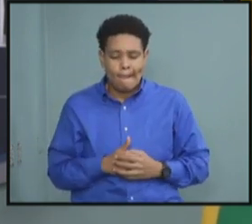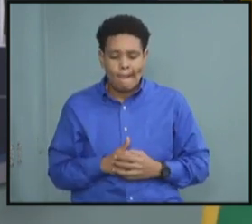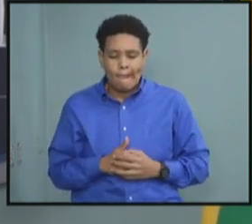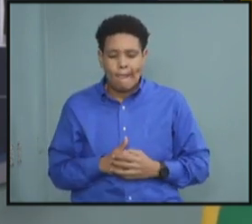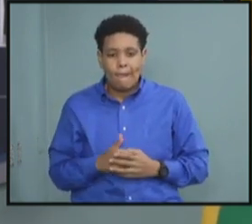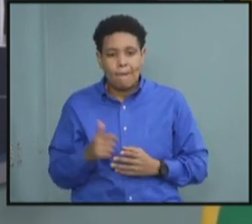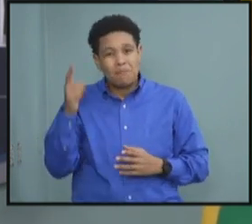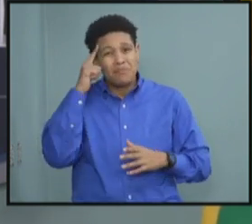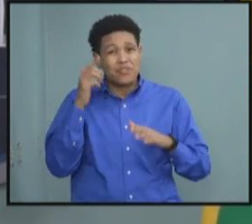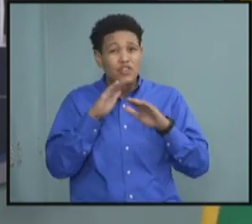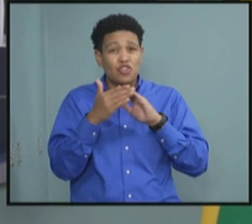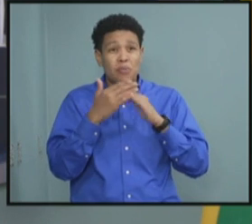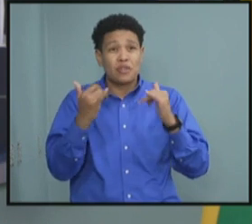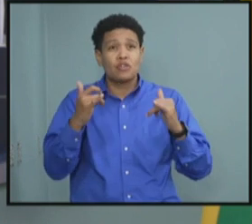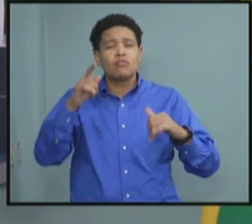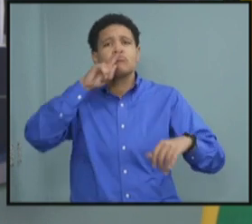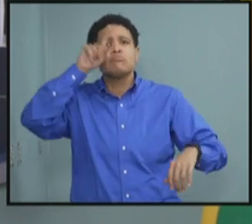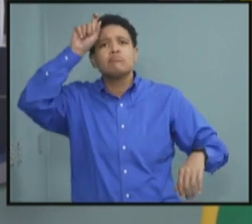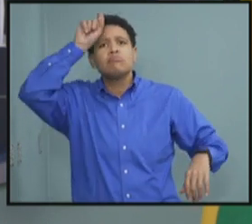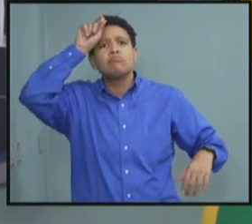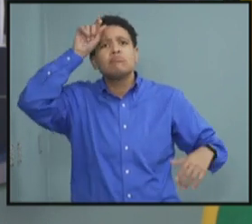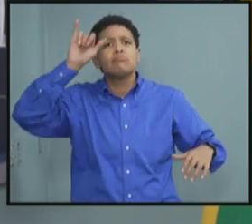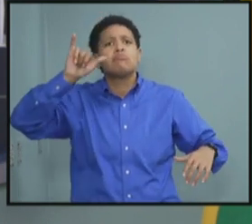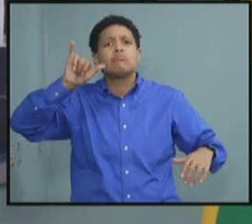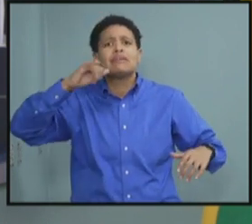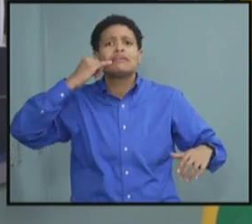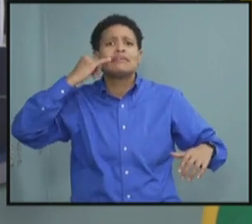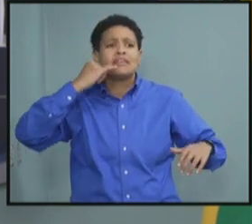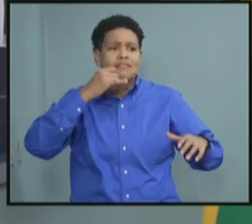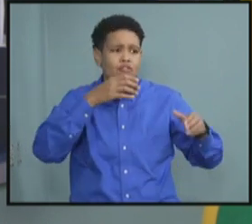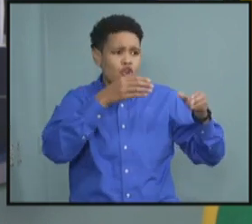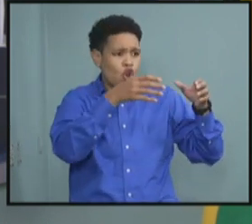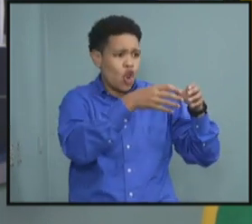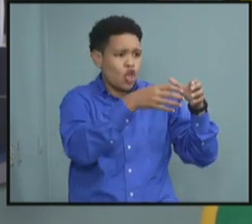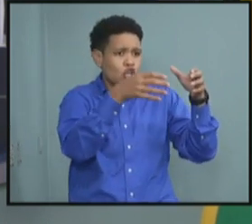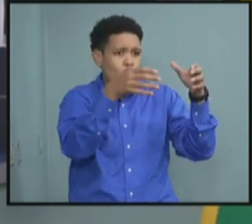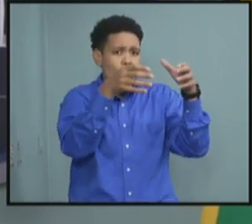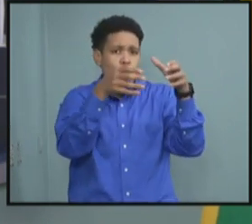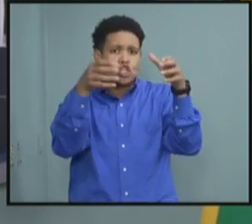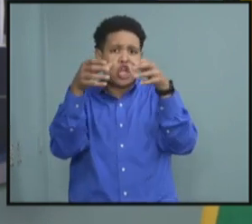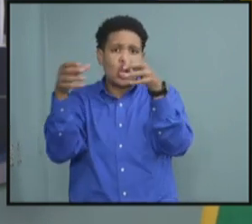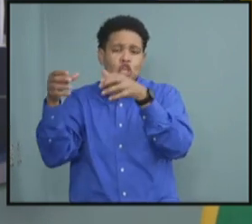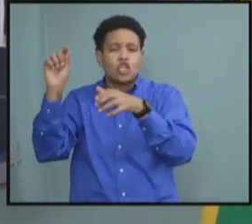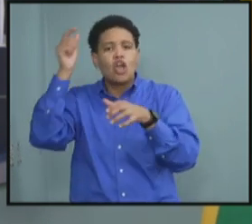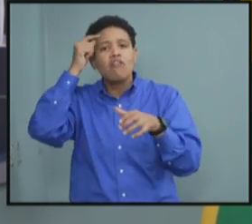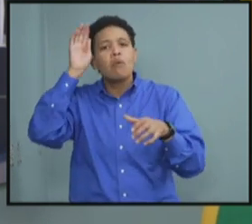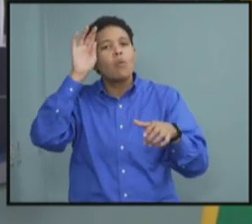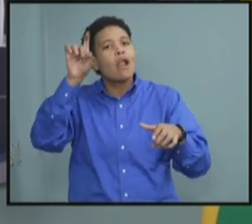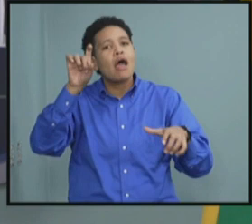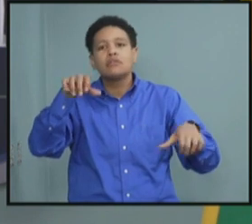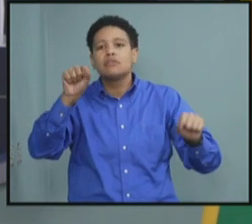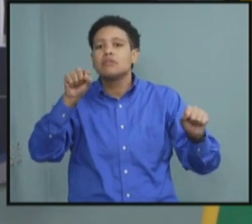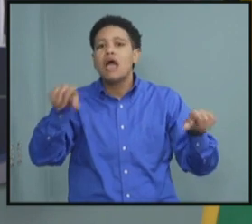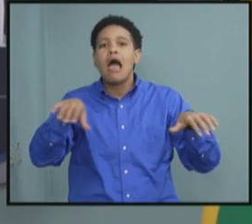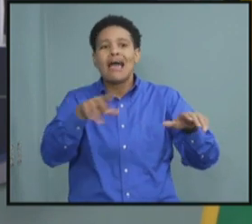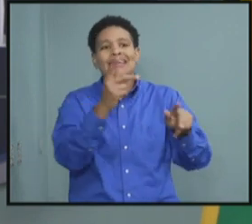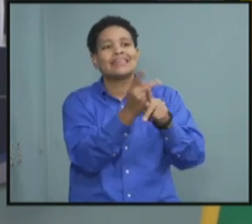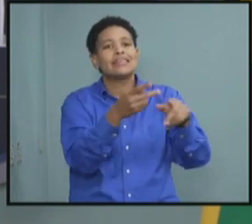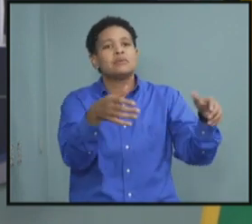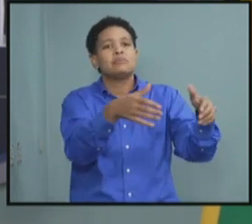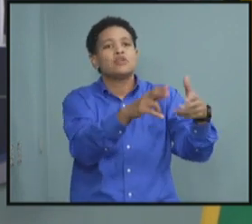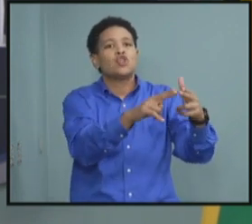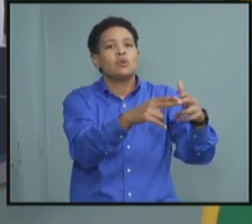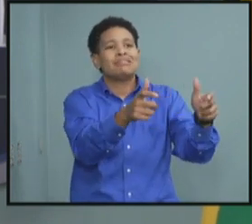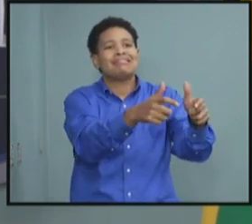think Jamaica is coming to the understanding that if there are clusters, the government will have to act to contain them,